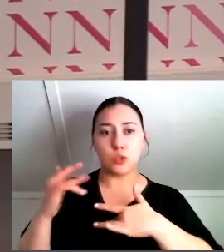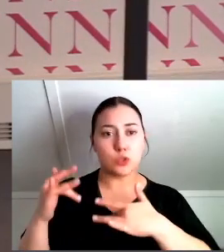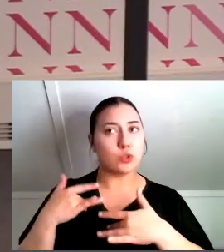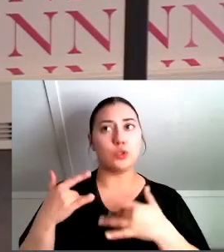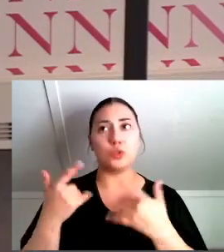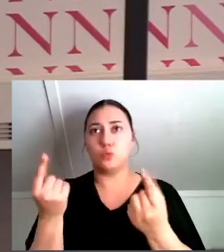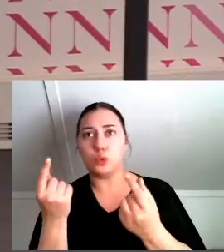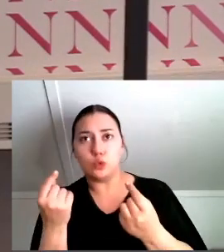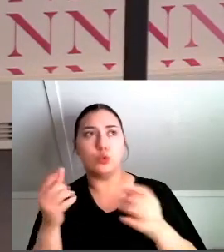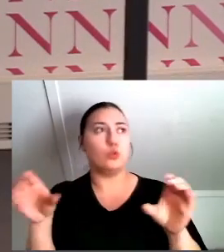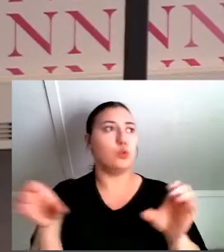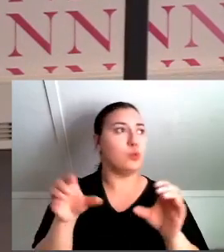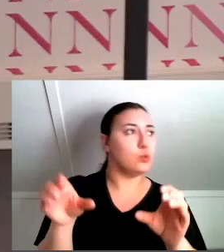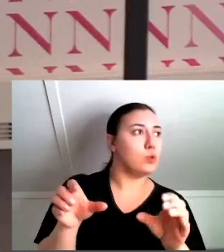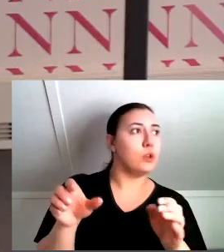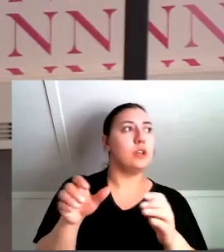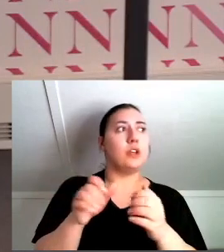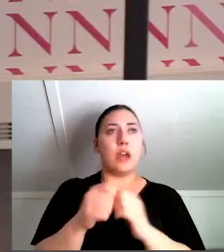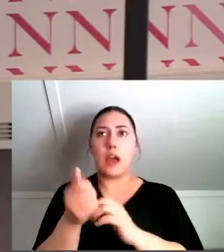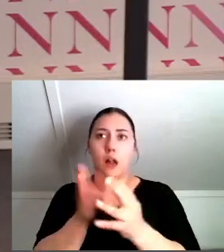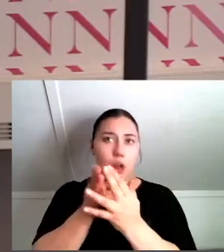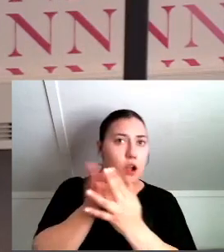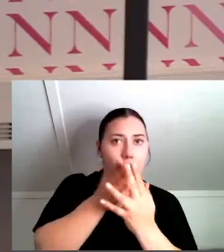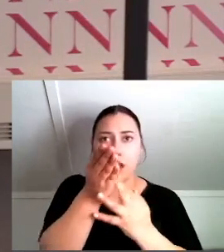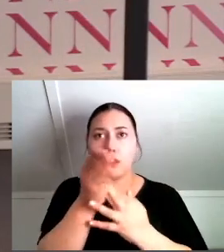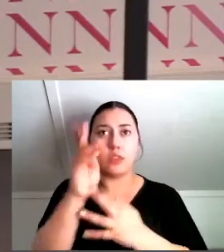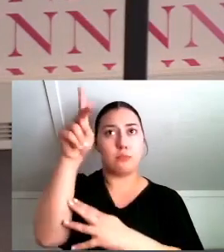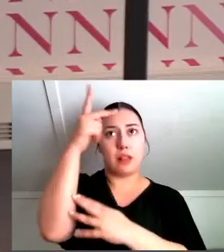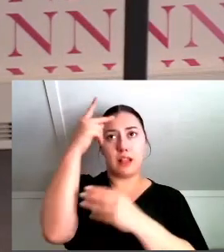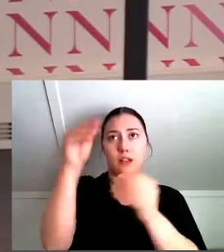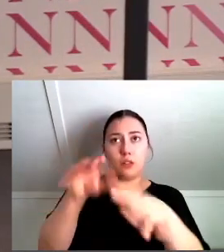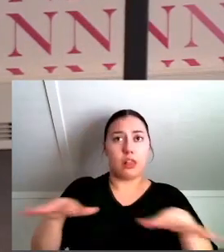in terms of navigating the declining political landscape.